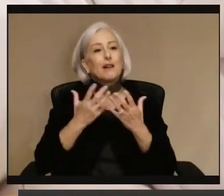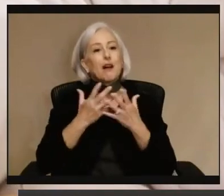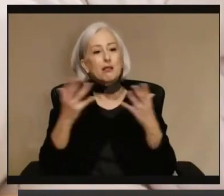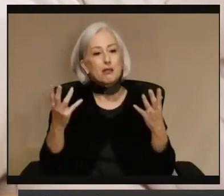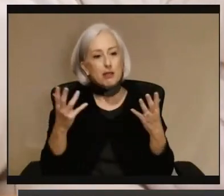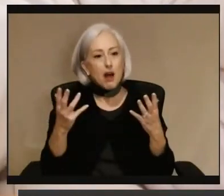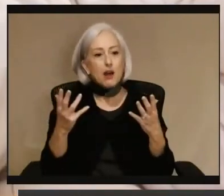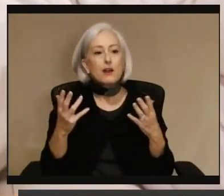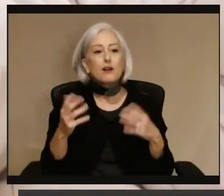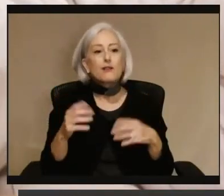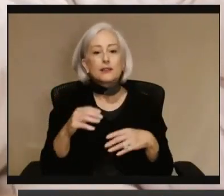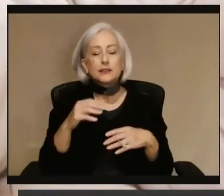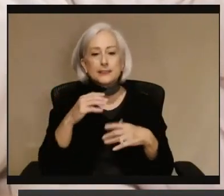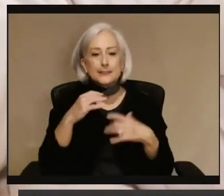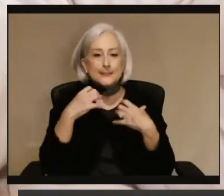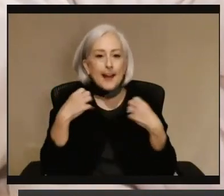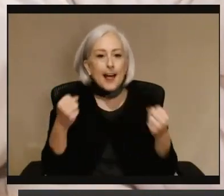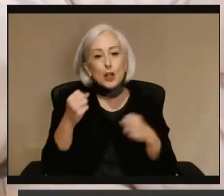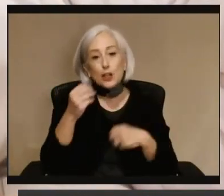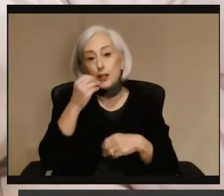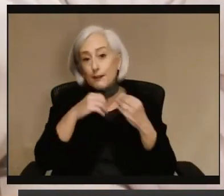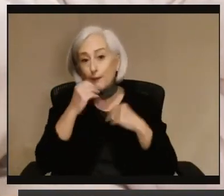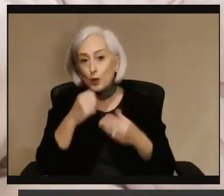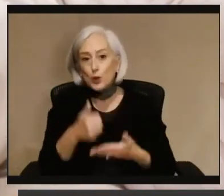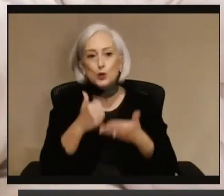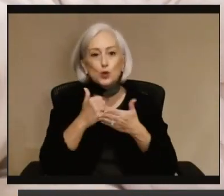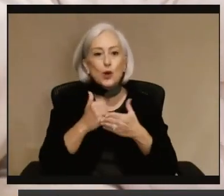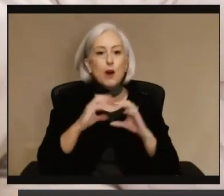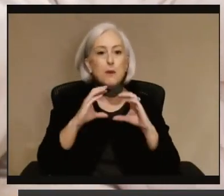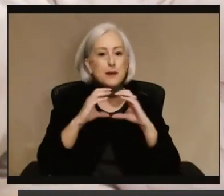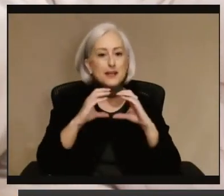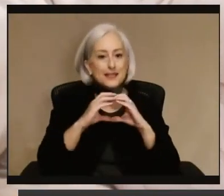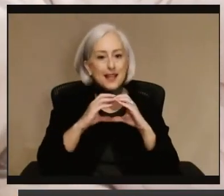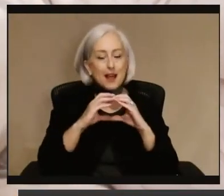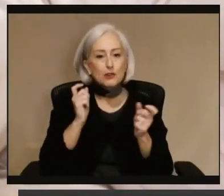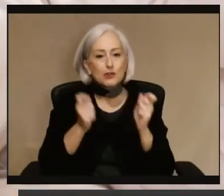regenerate the things that may be changing with age.